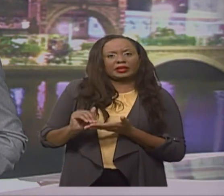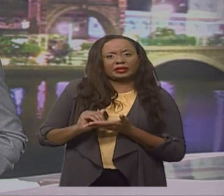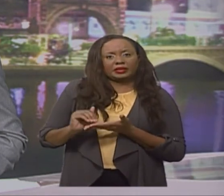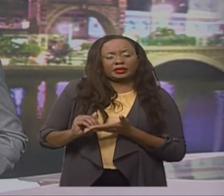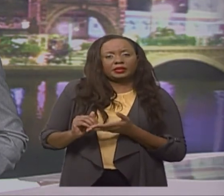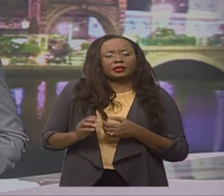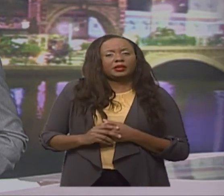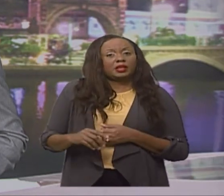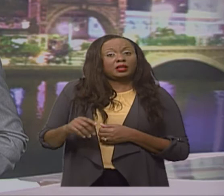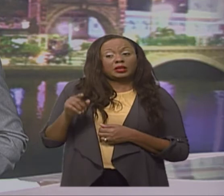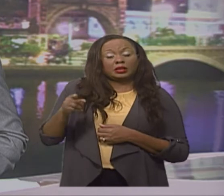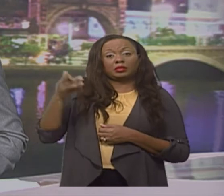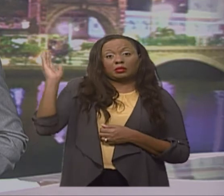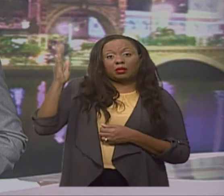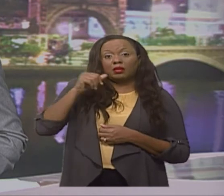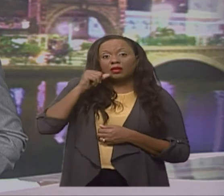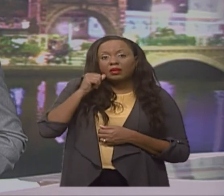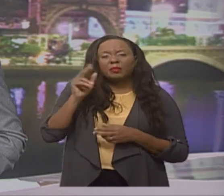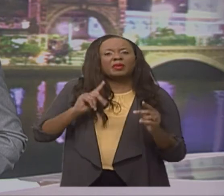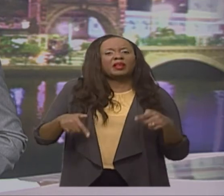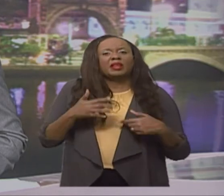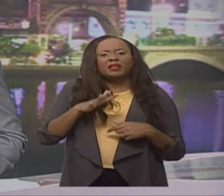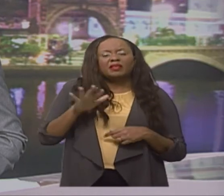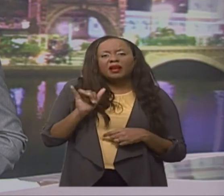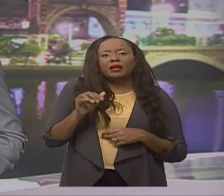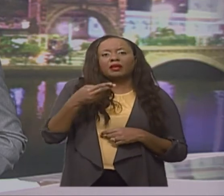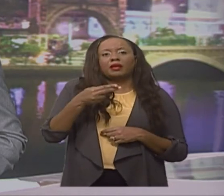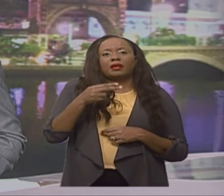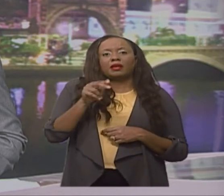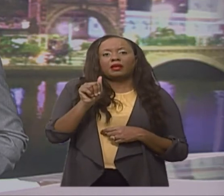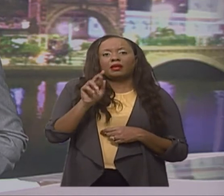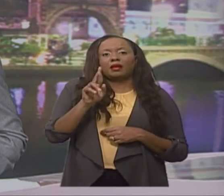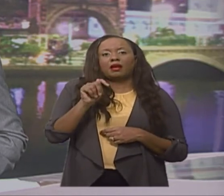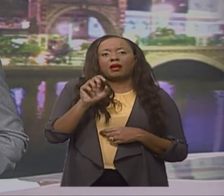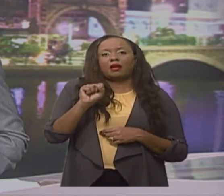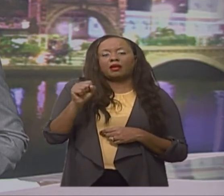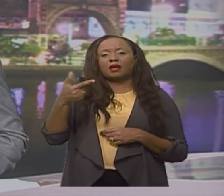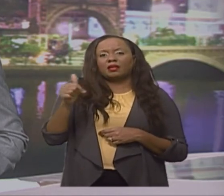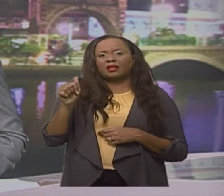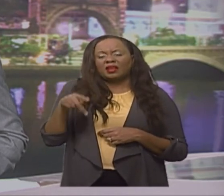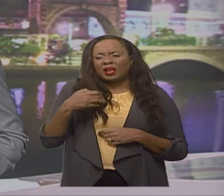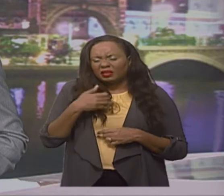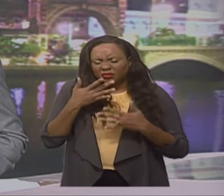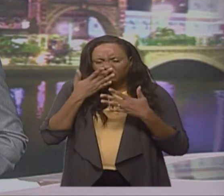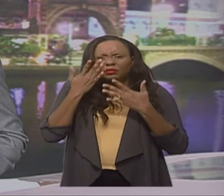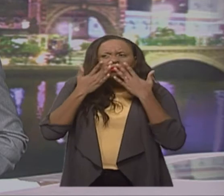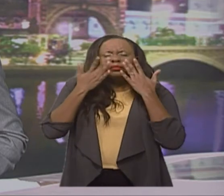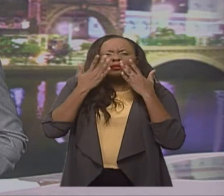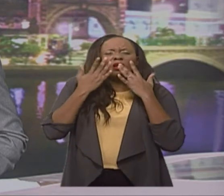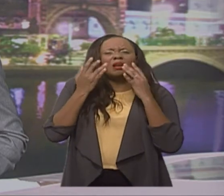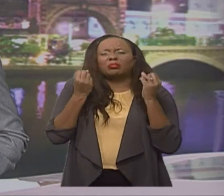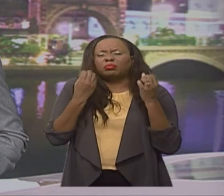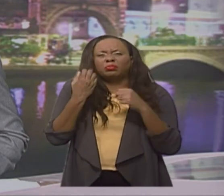yesterday afternoon, she said people who live in places like Harts Gap and the immediate surrounding areas have been battling with the stench and other issues for